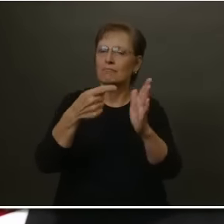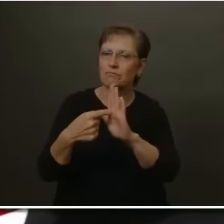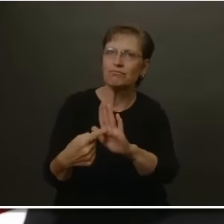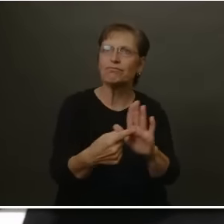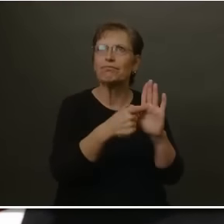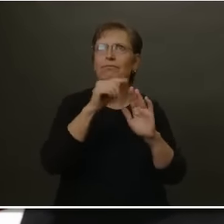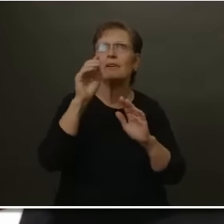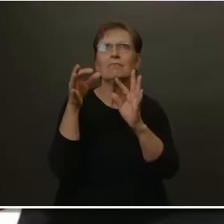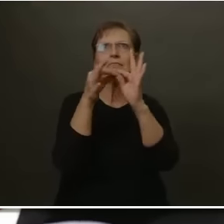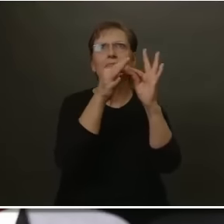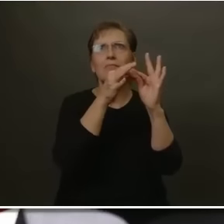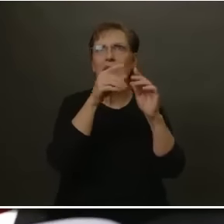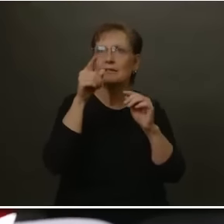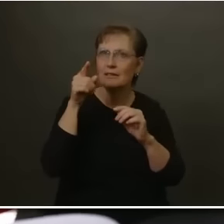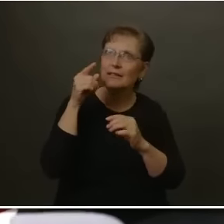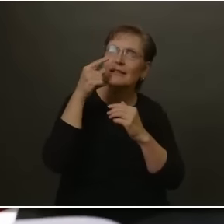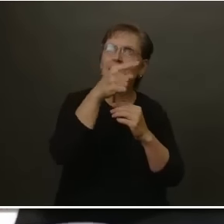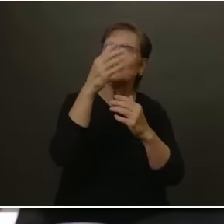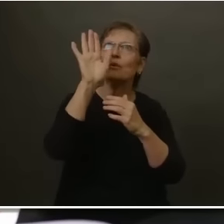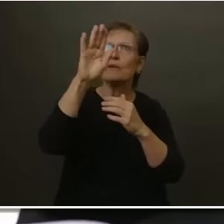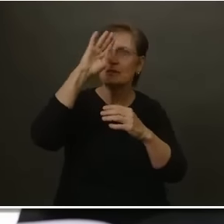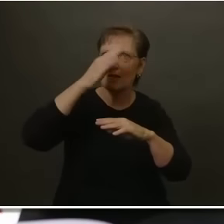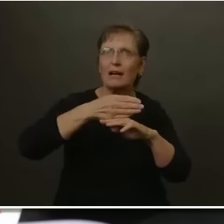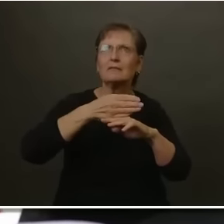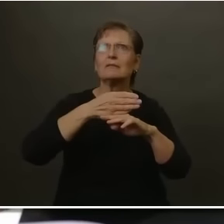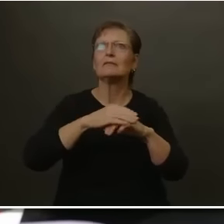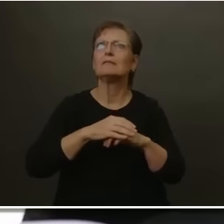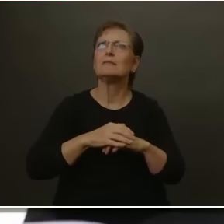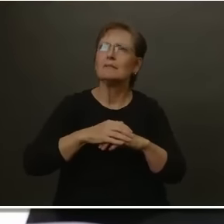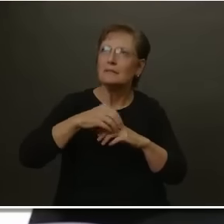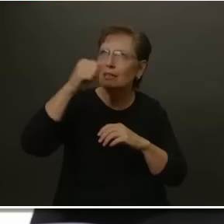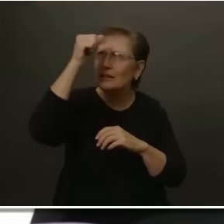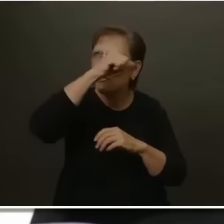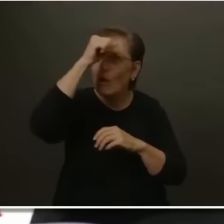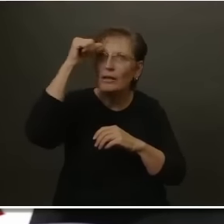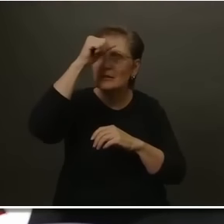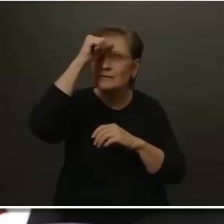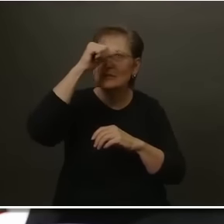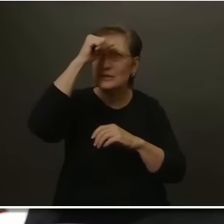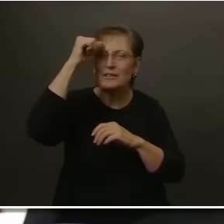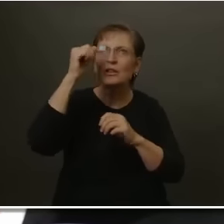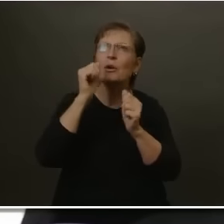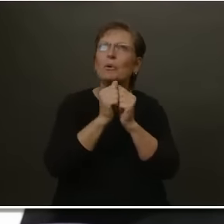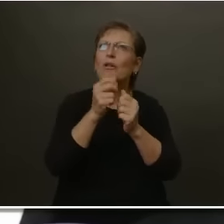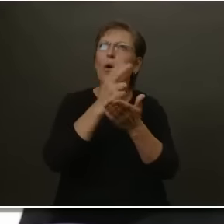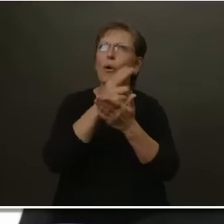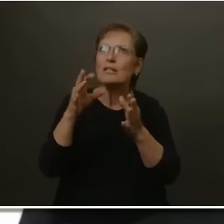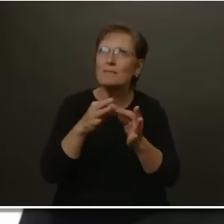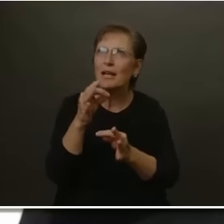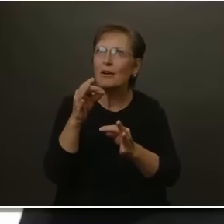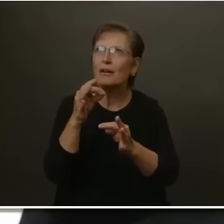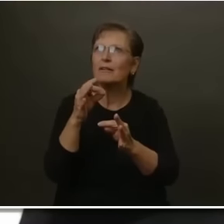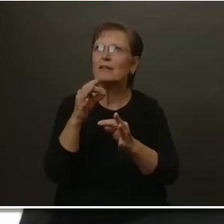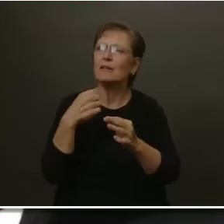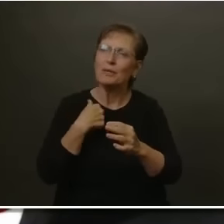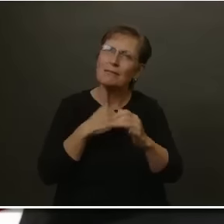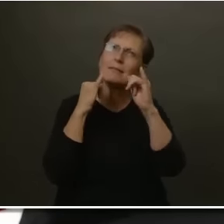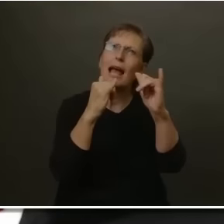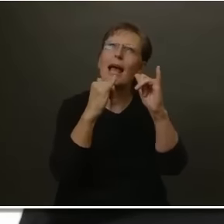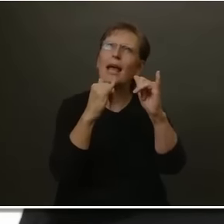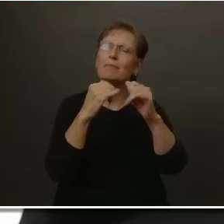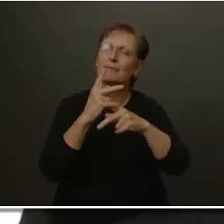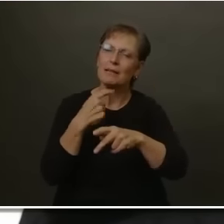anointing him with the Holy Spirit, keep us, who have been renewed by water and revived in your Spirit,